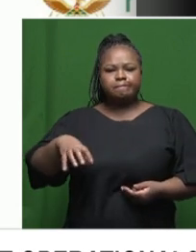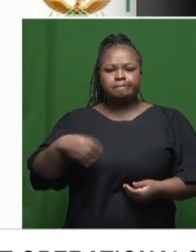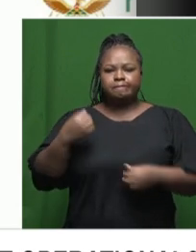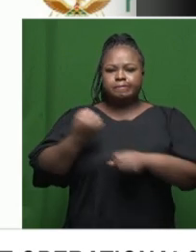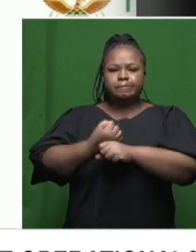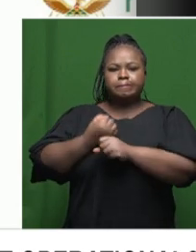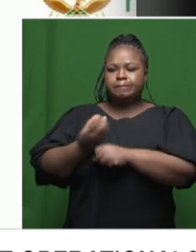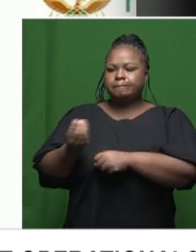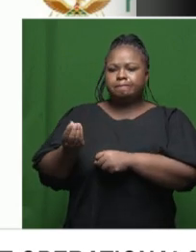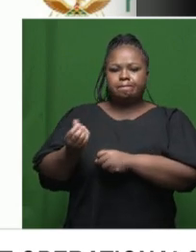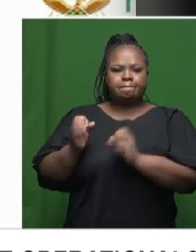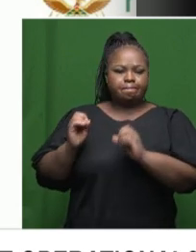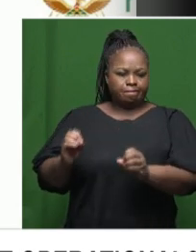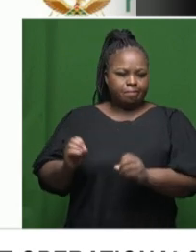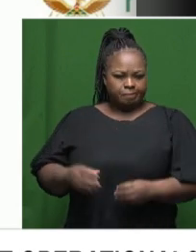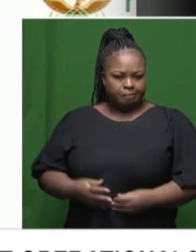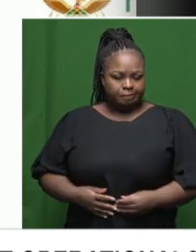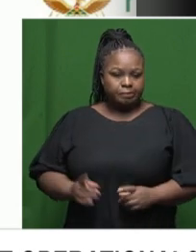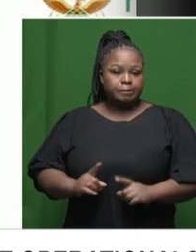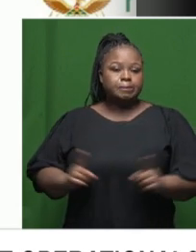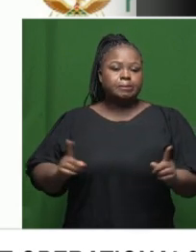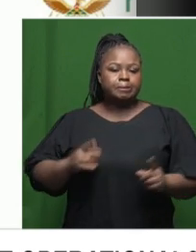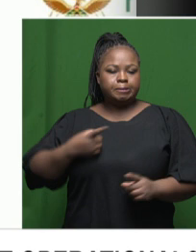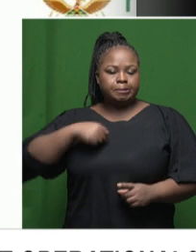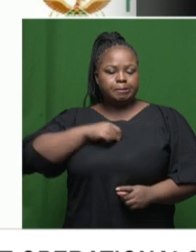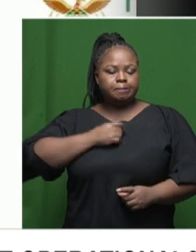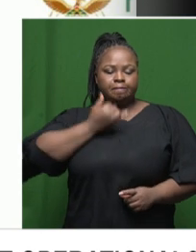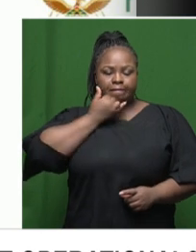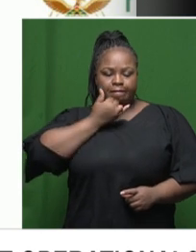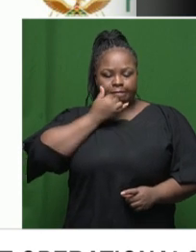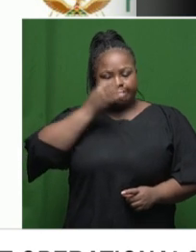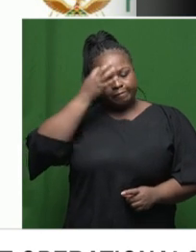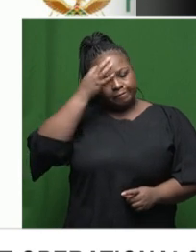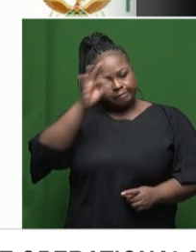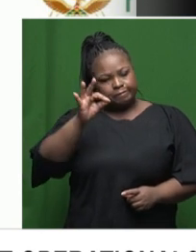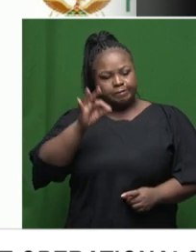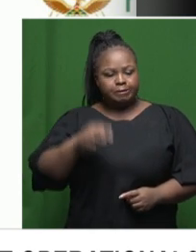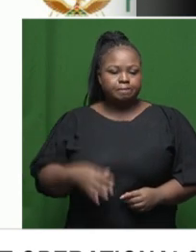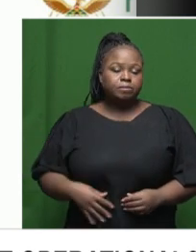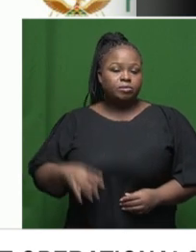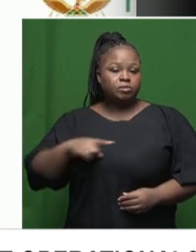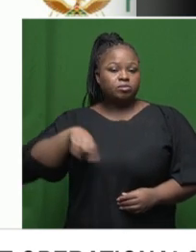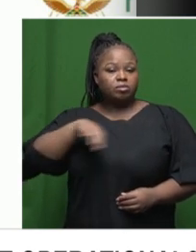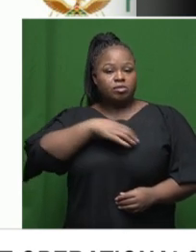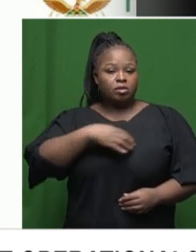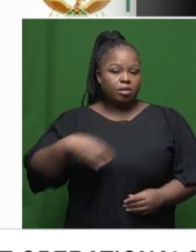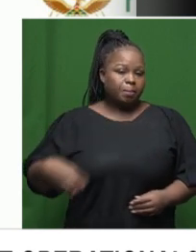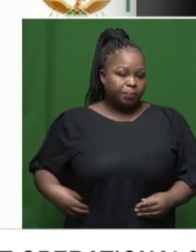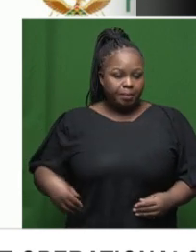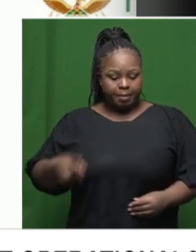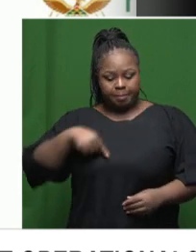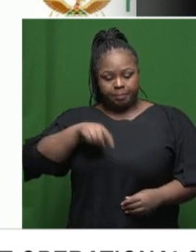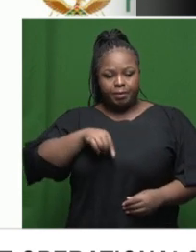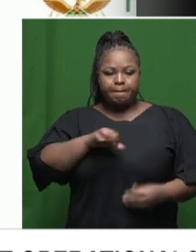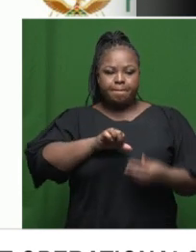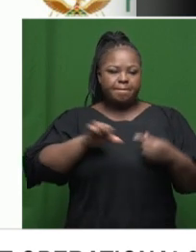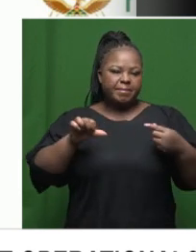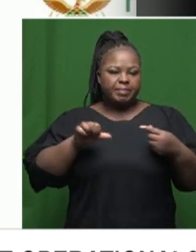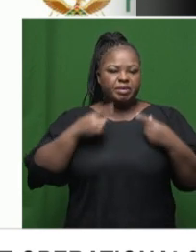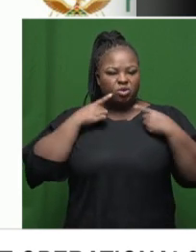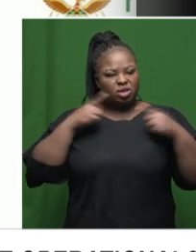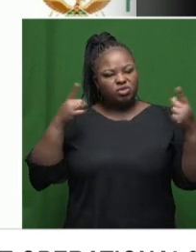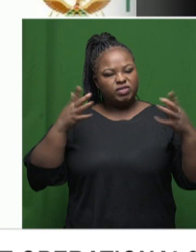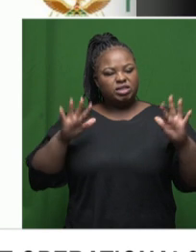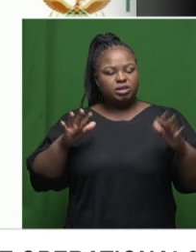in order, but also we are very happy as the government, as the president has announced during the course of the week that on behalf